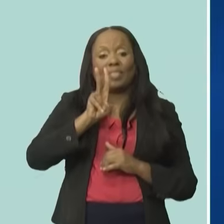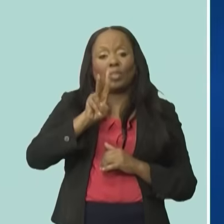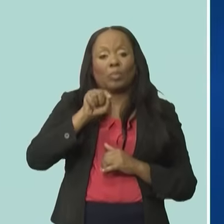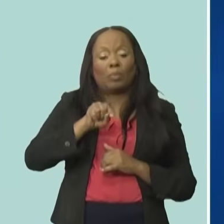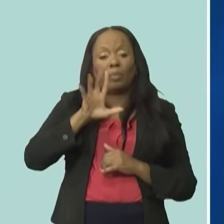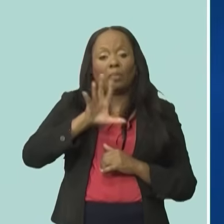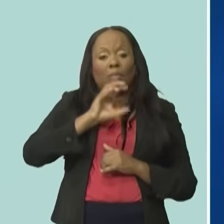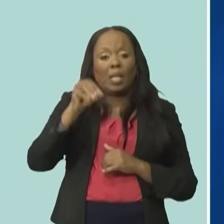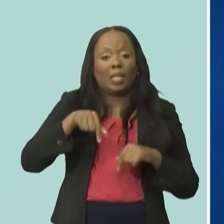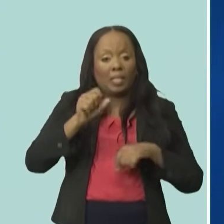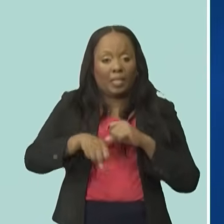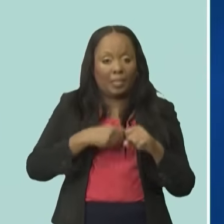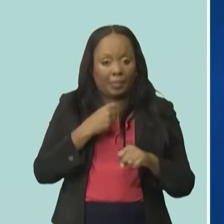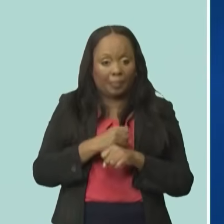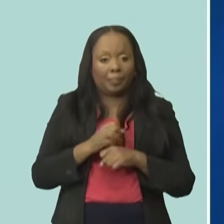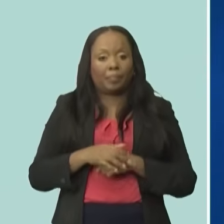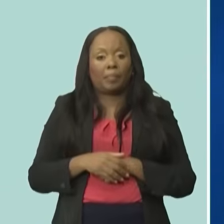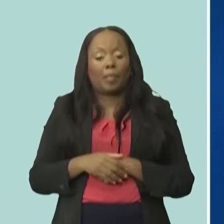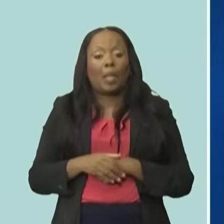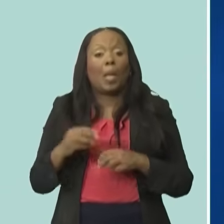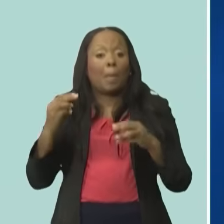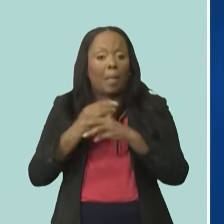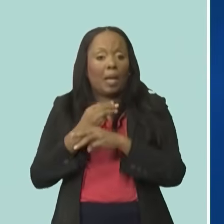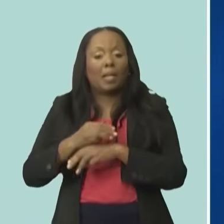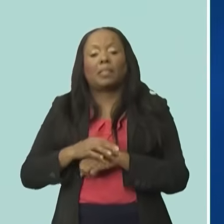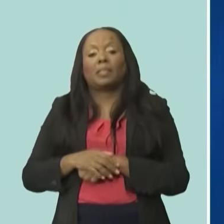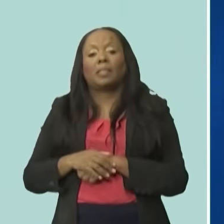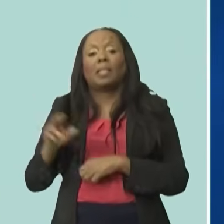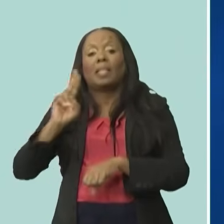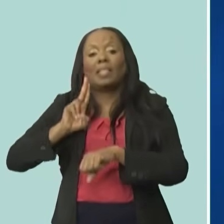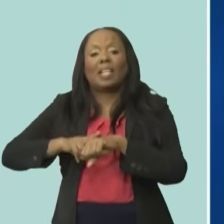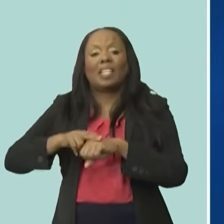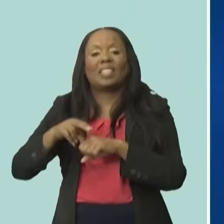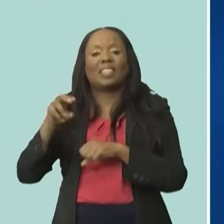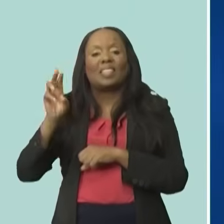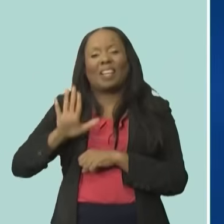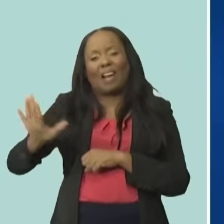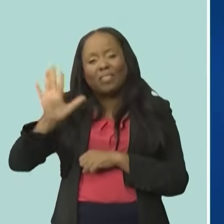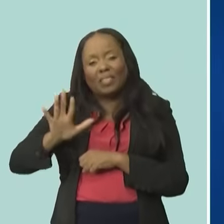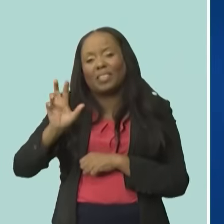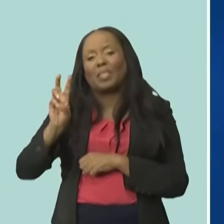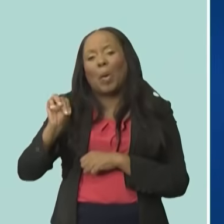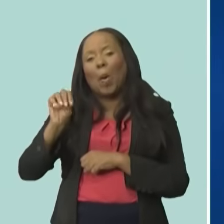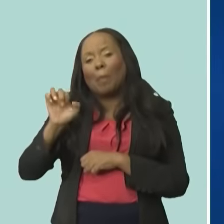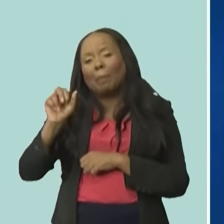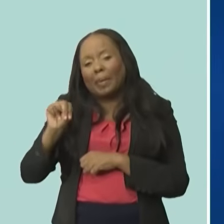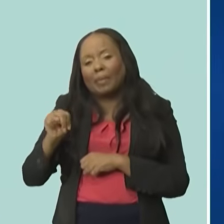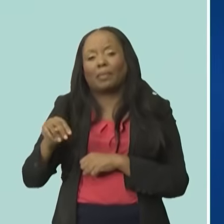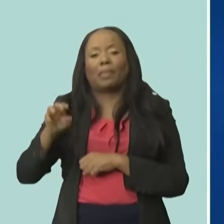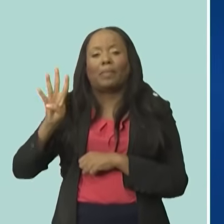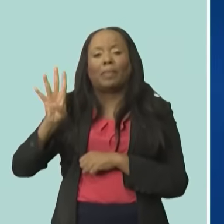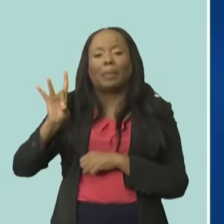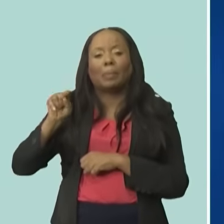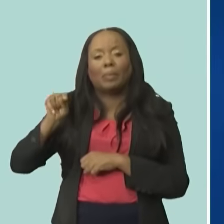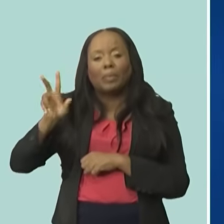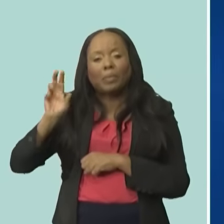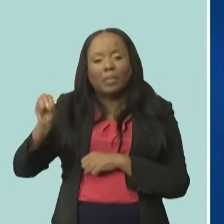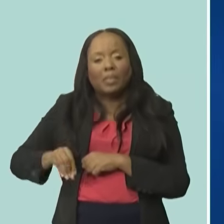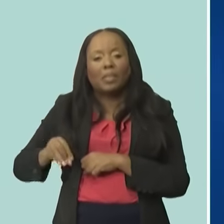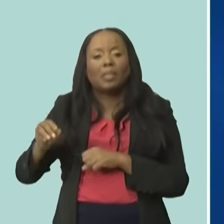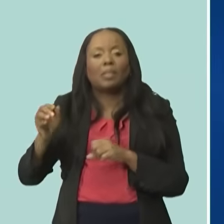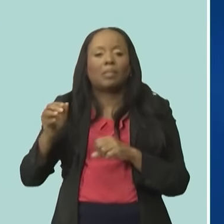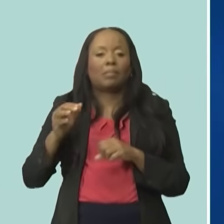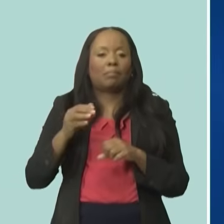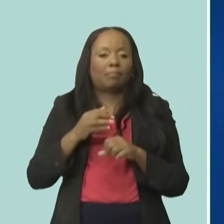this year. And in mathematics, the national mean was 48.3% compared to an improvement of 60.2%